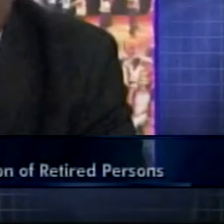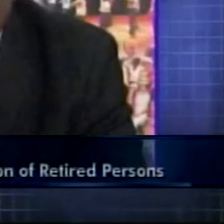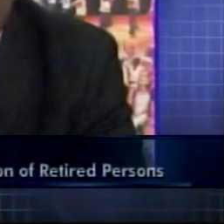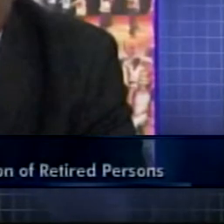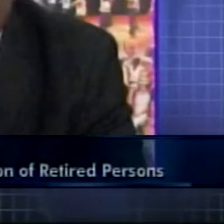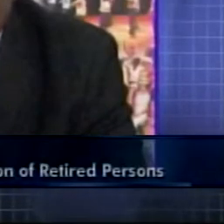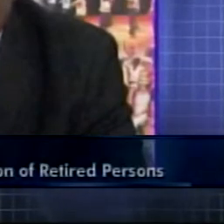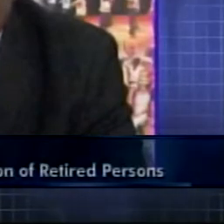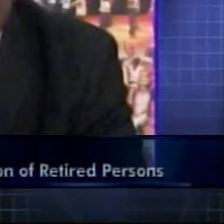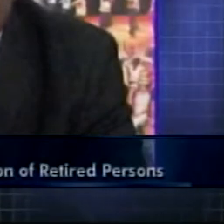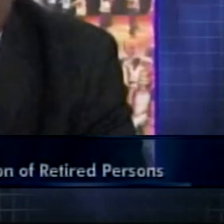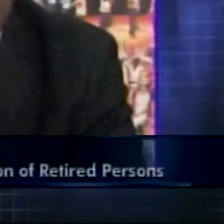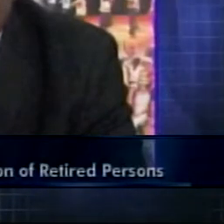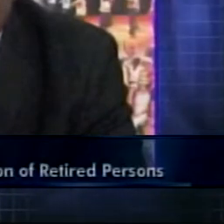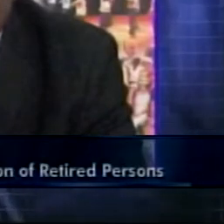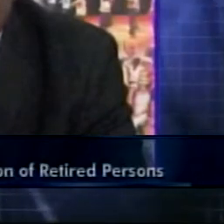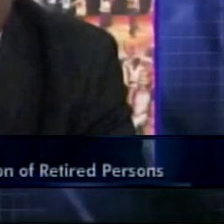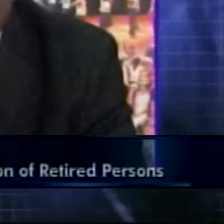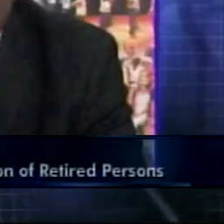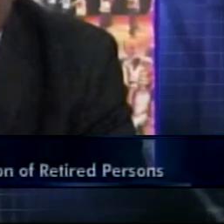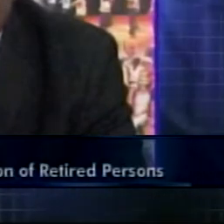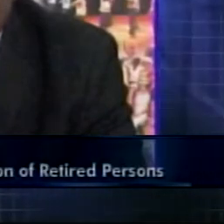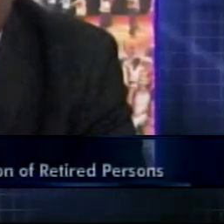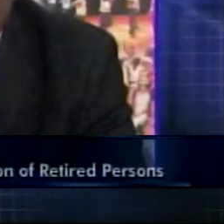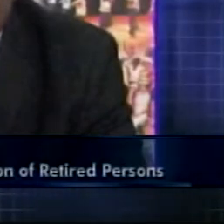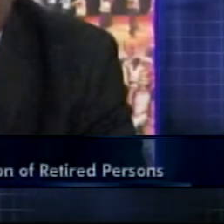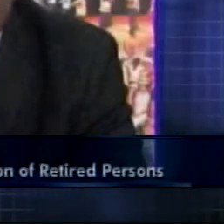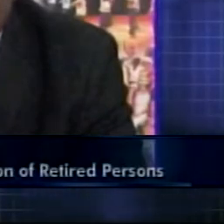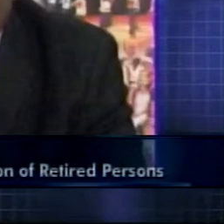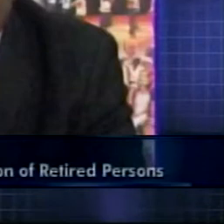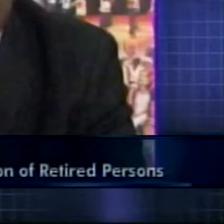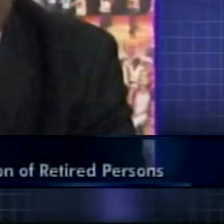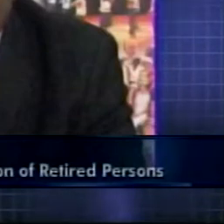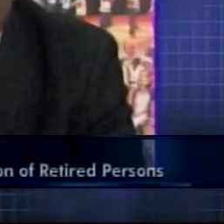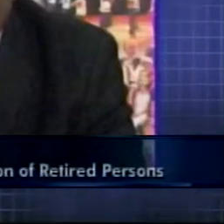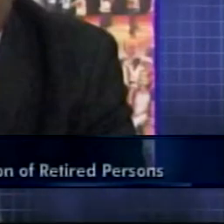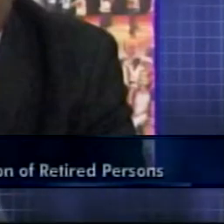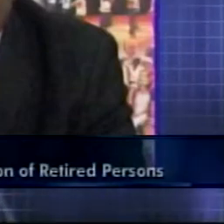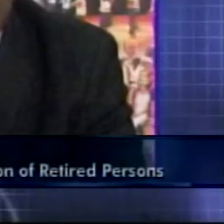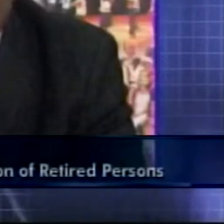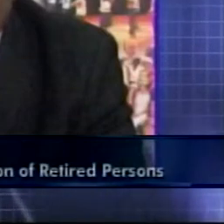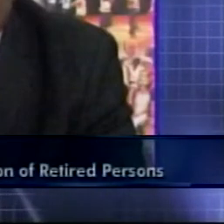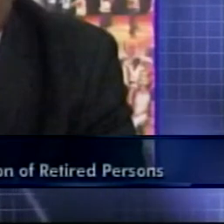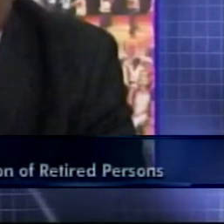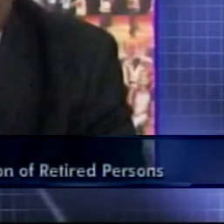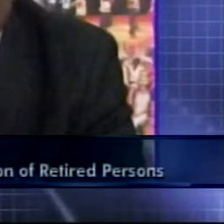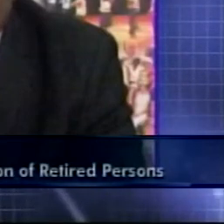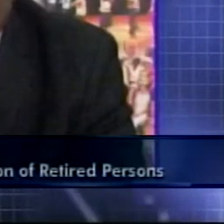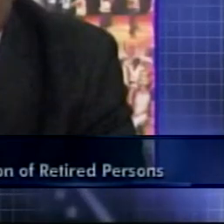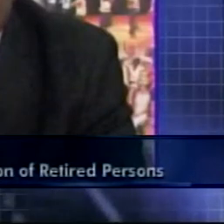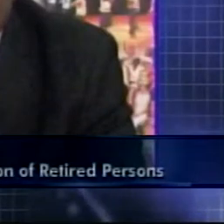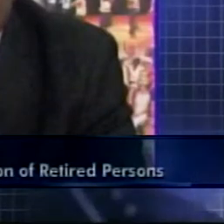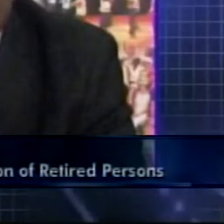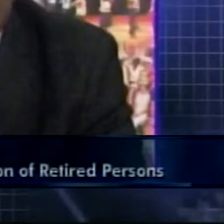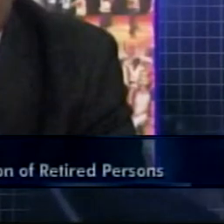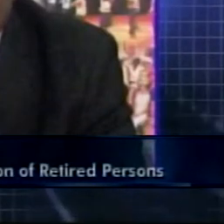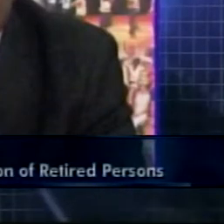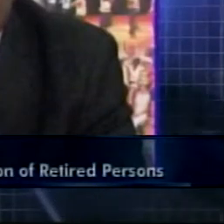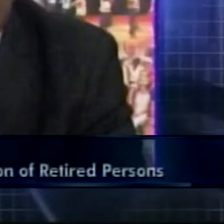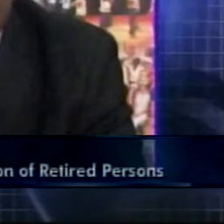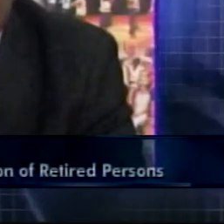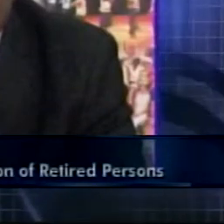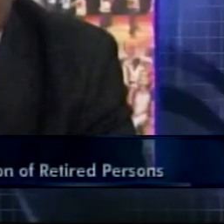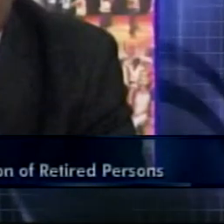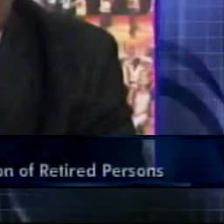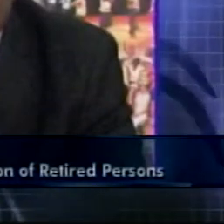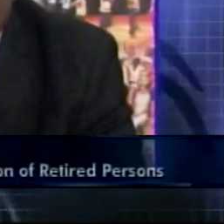provide better facilities and services to our members. So we're going to be meeting in March. We're looking at our vision and mission